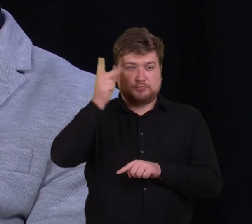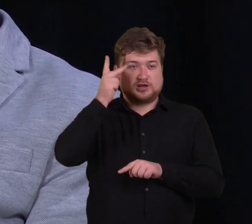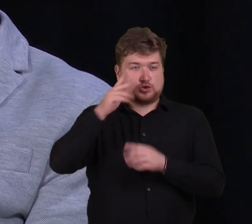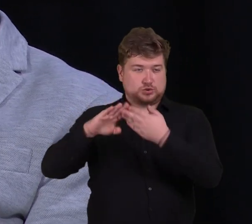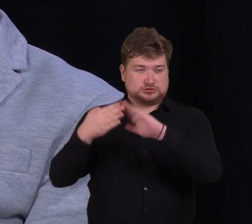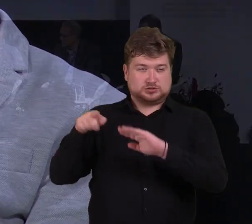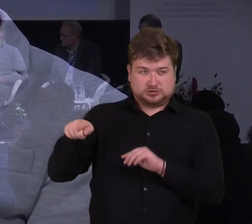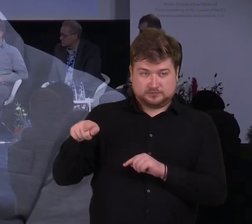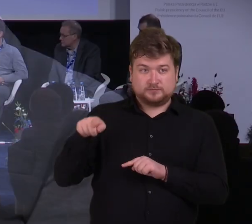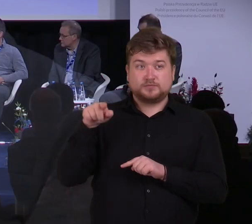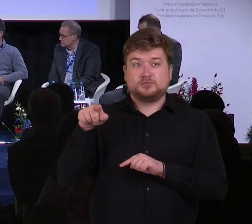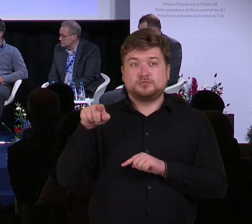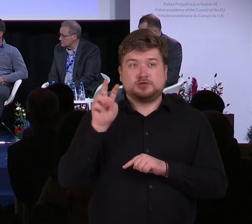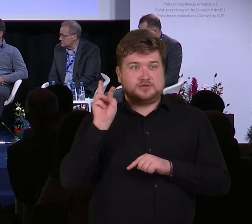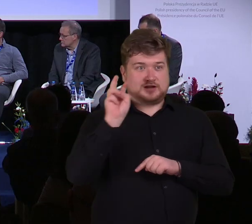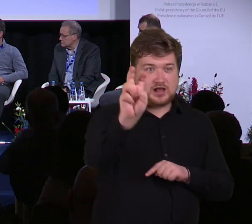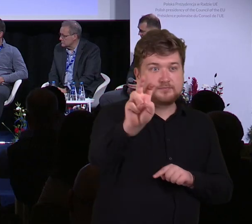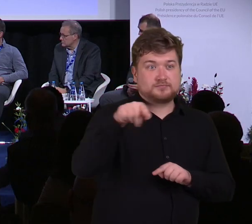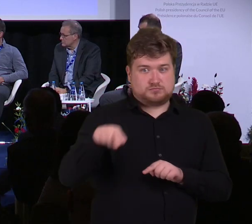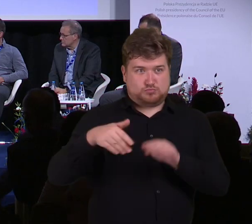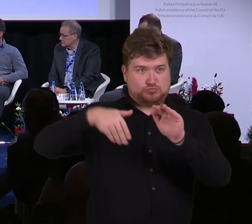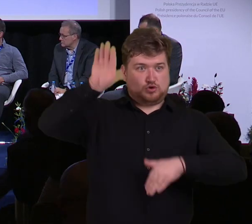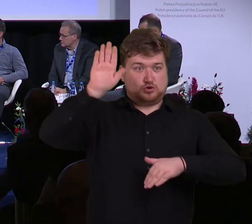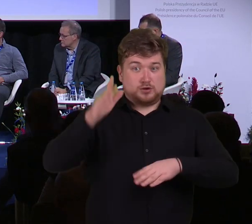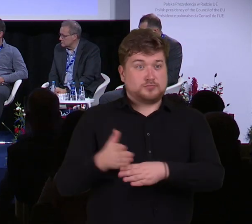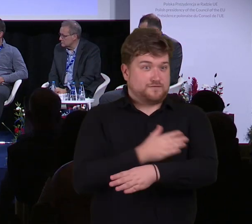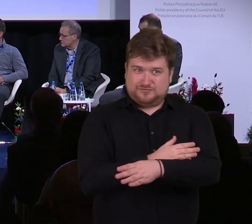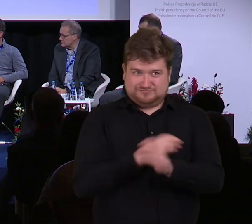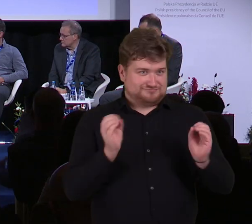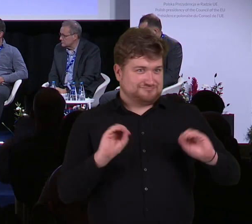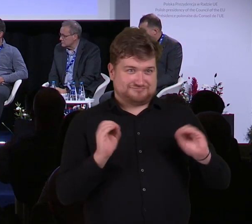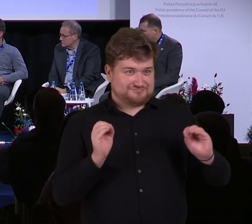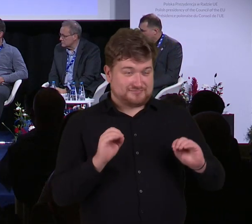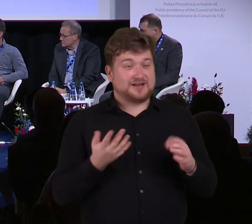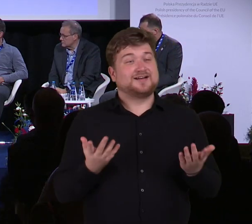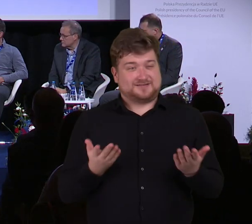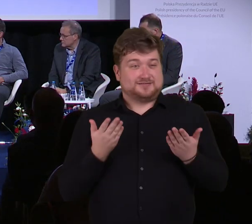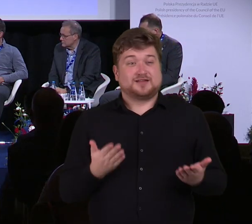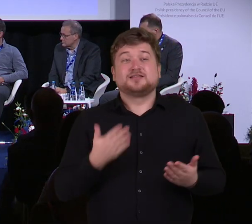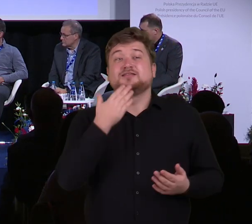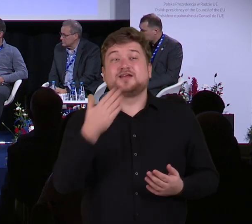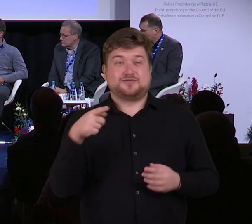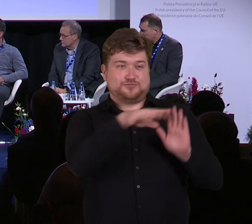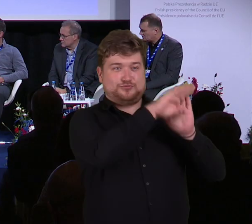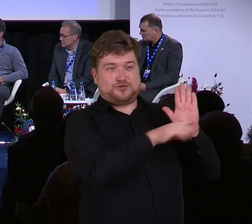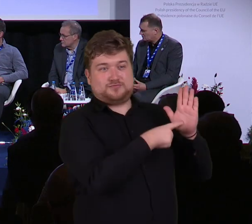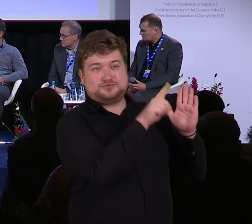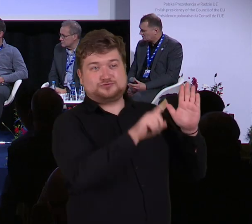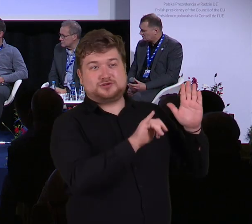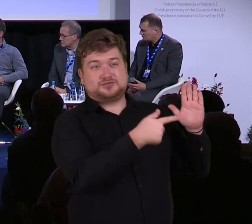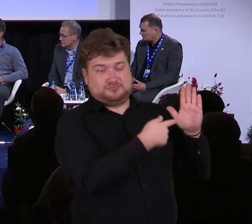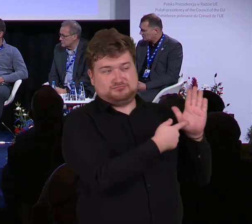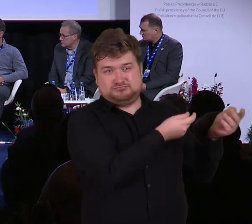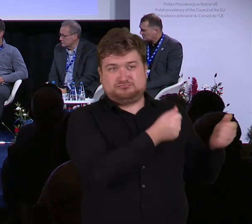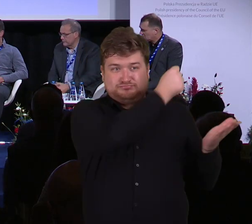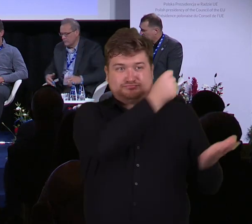was important in this case? Because it was co-financed by it was co-financed, ITI. okay. And it was your common strategy with your neighbors?